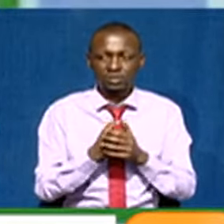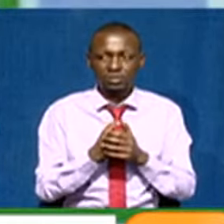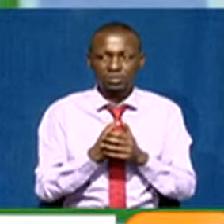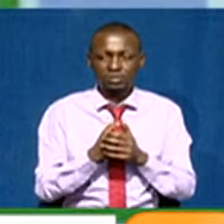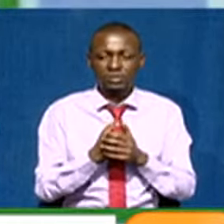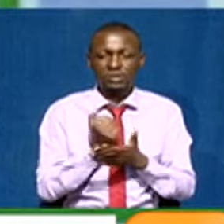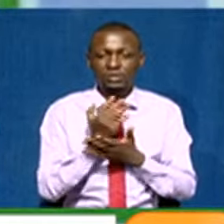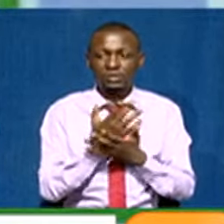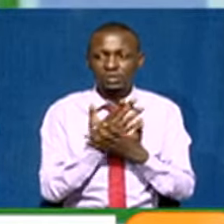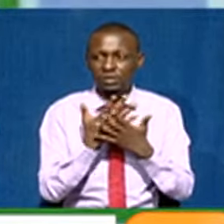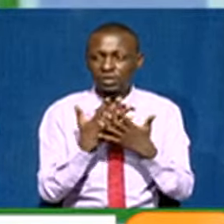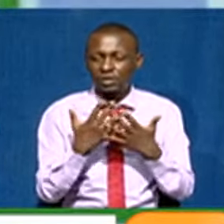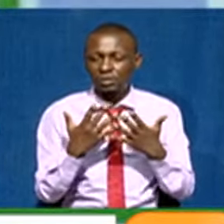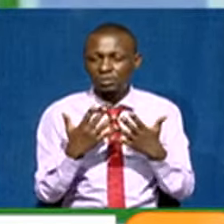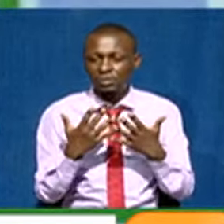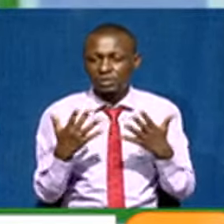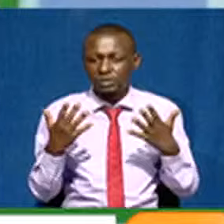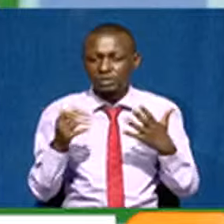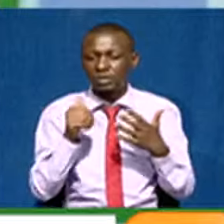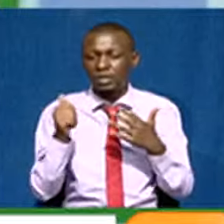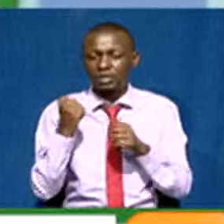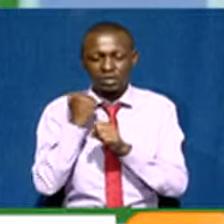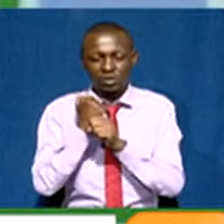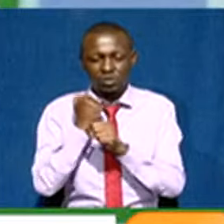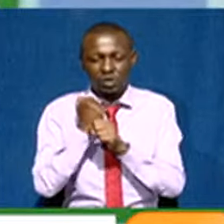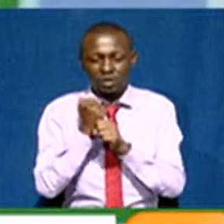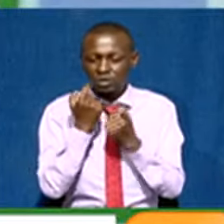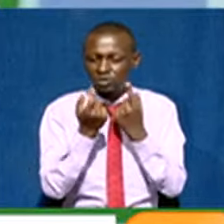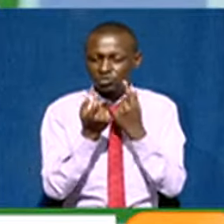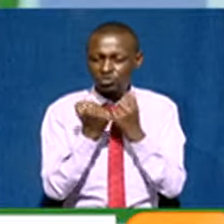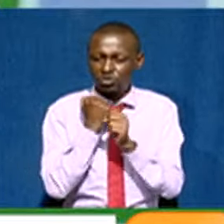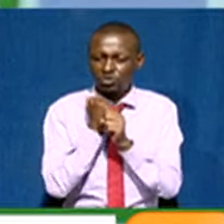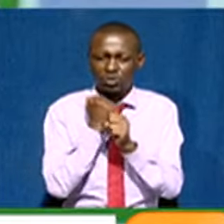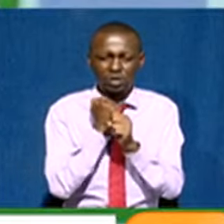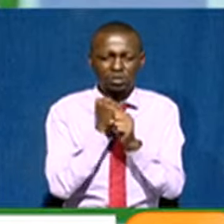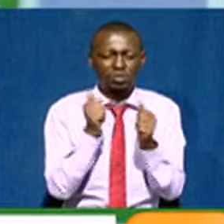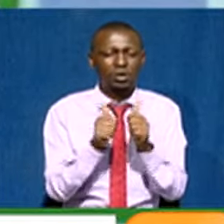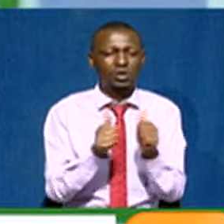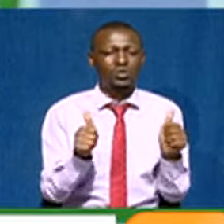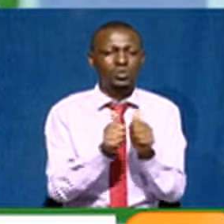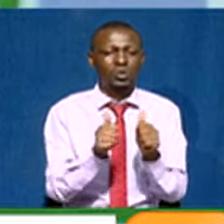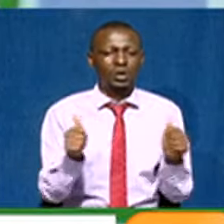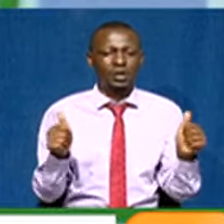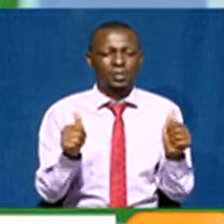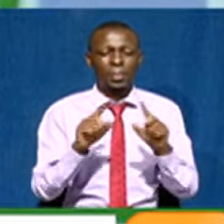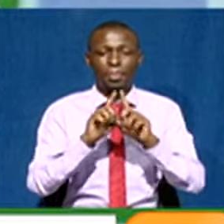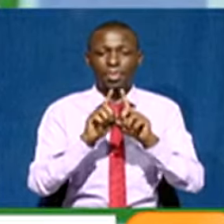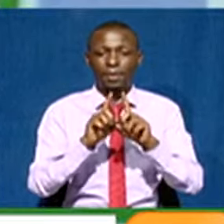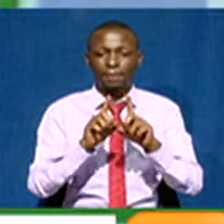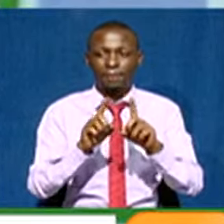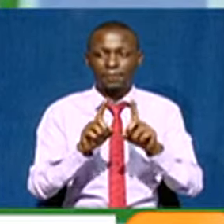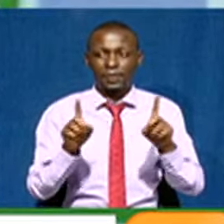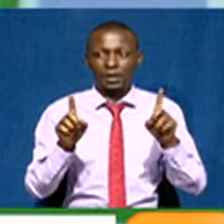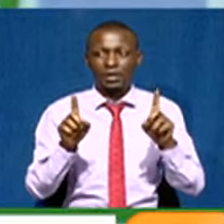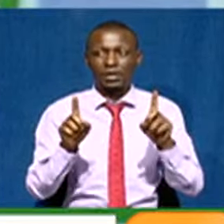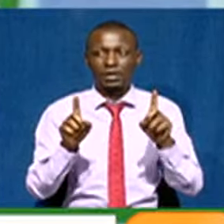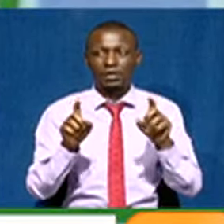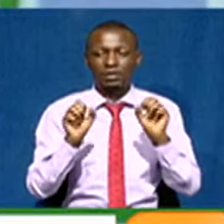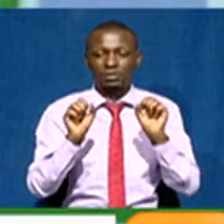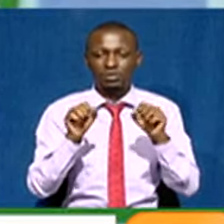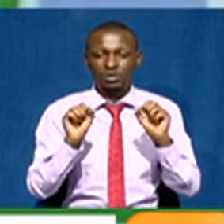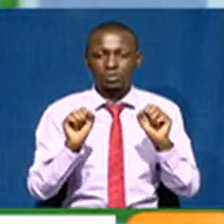that some did not work, a few worked here and there. But again, as Mwalimu National, we don't lament on the decisions we